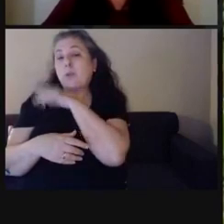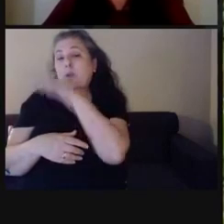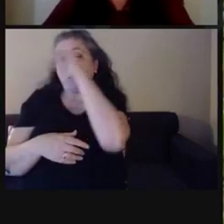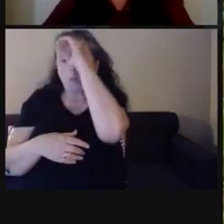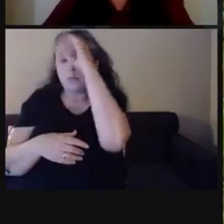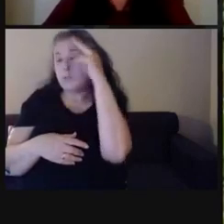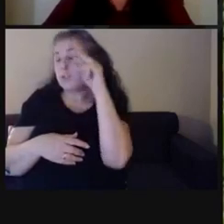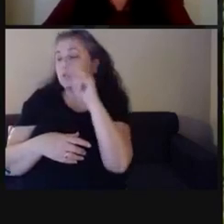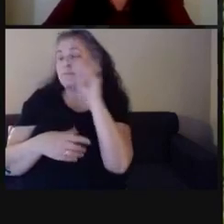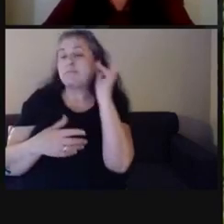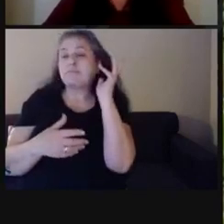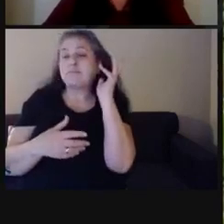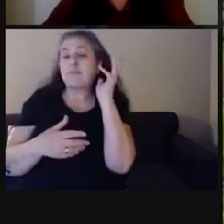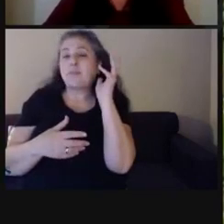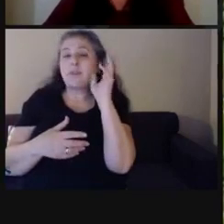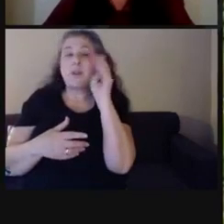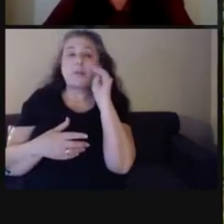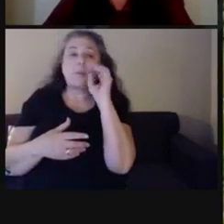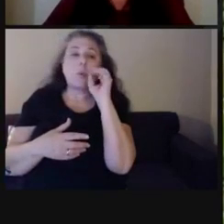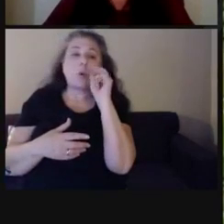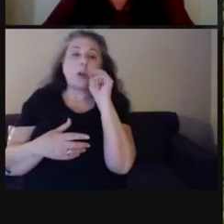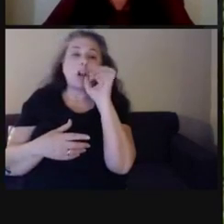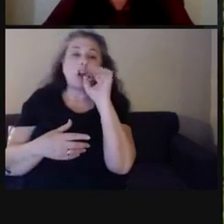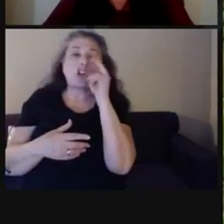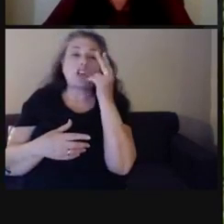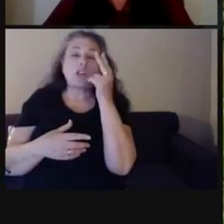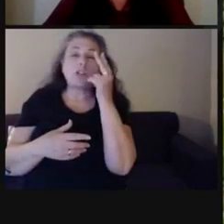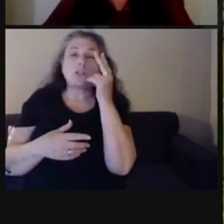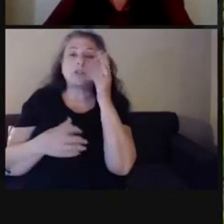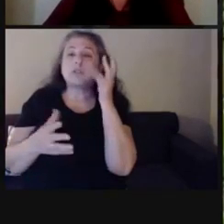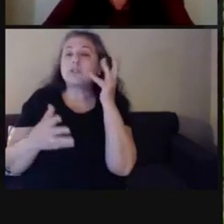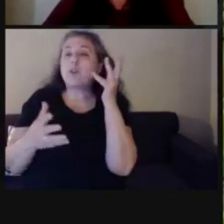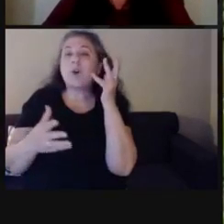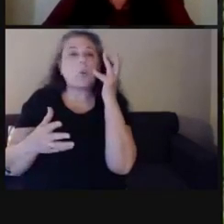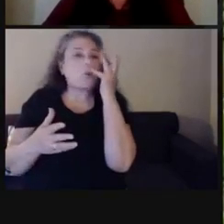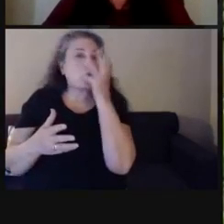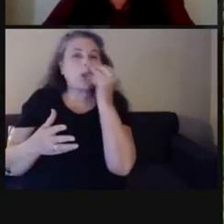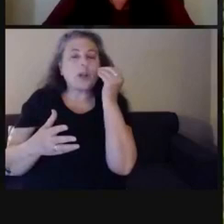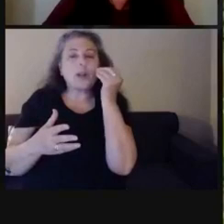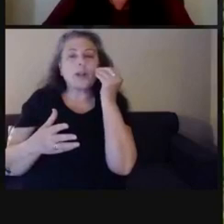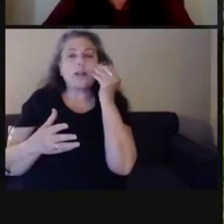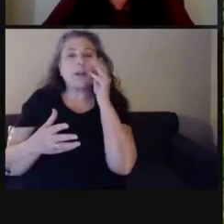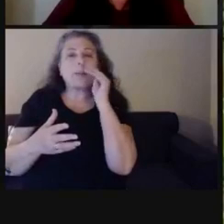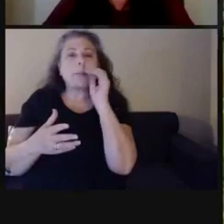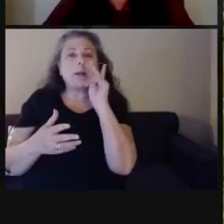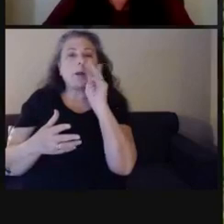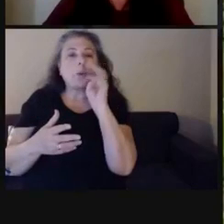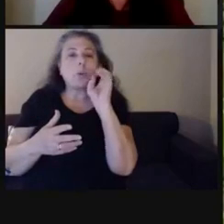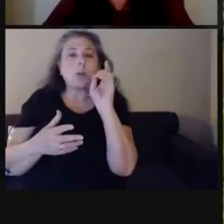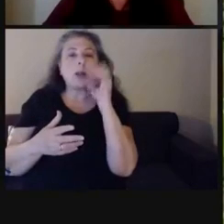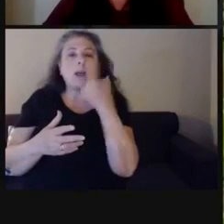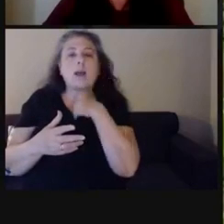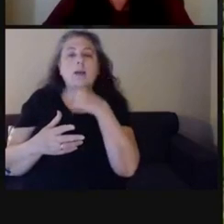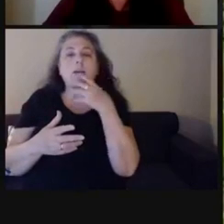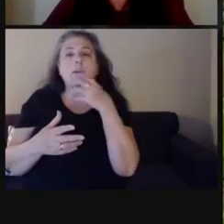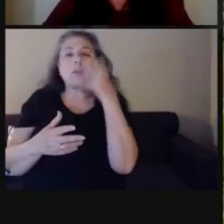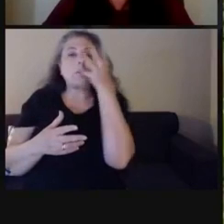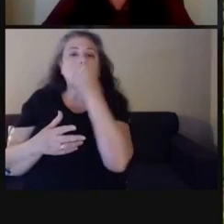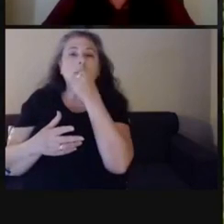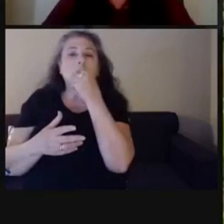observation, I think it's because monarchs are so what you would consider pretty, and milkweeds have that beautiful flower